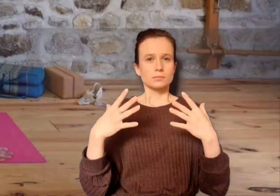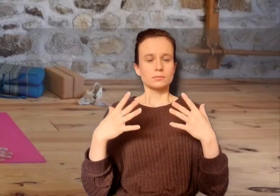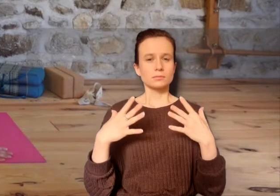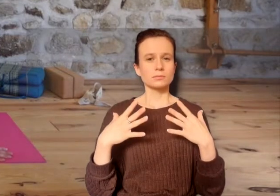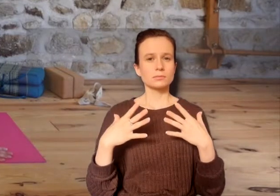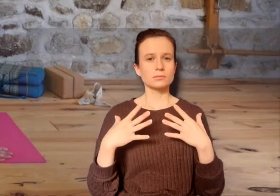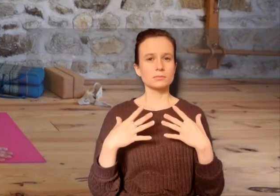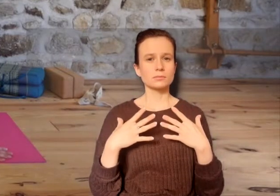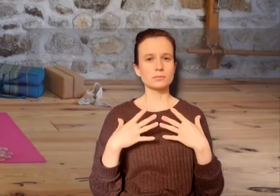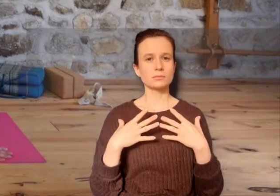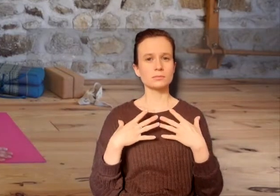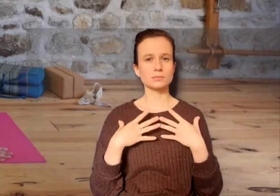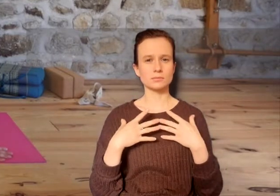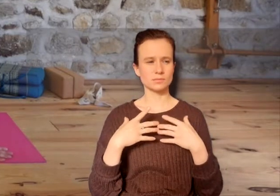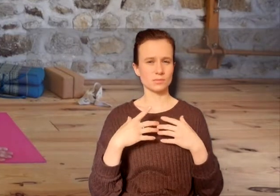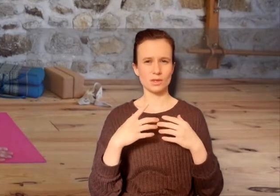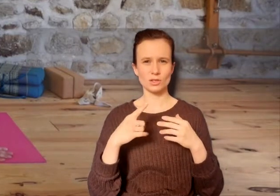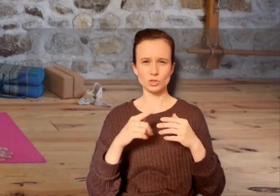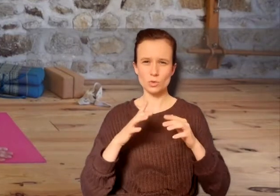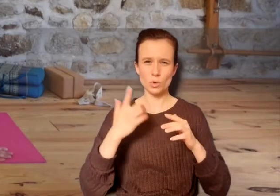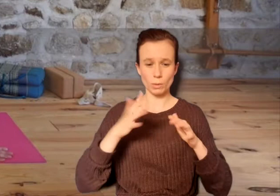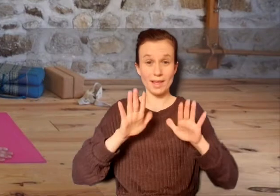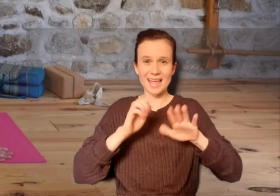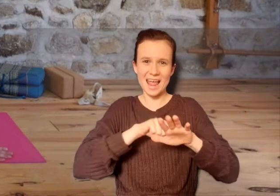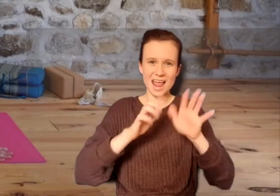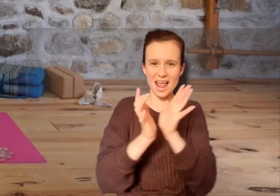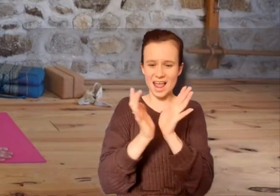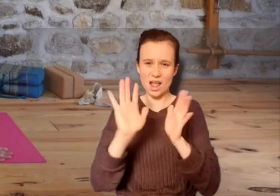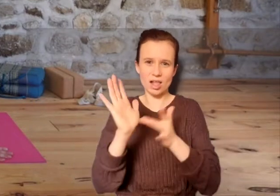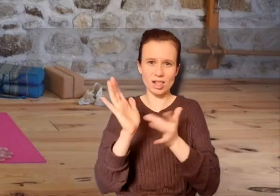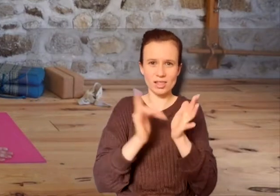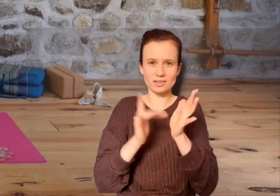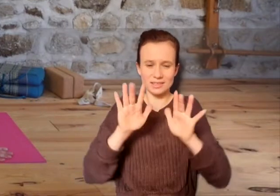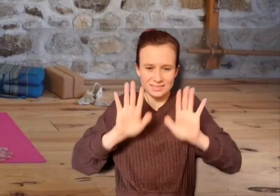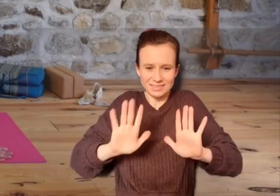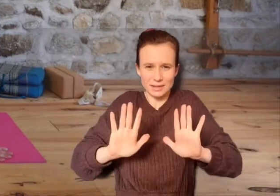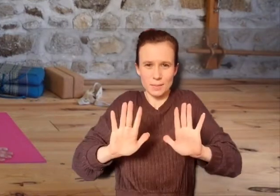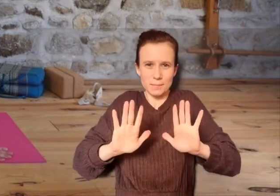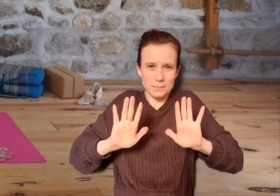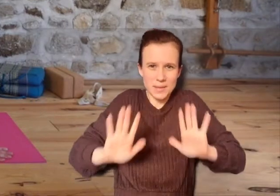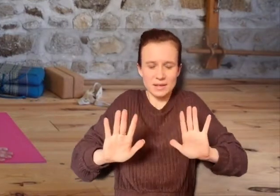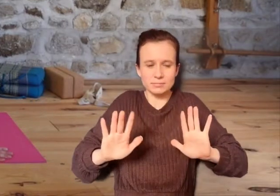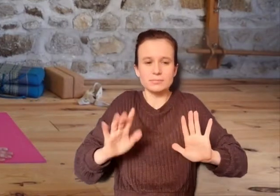Keep pushing that weight back into the heels. One more breath here.